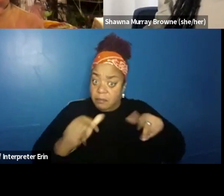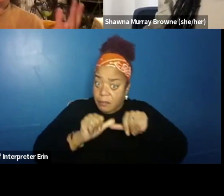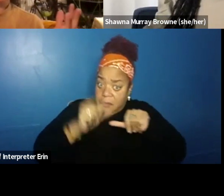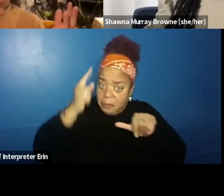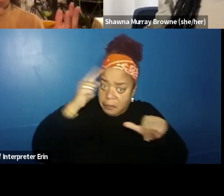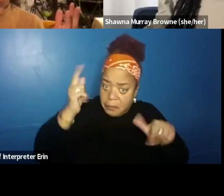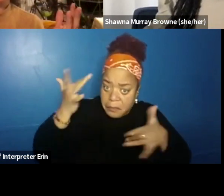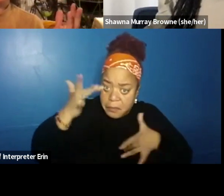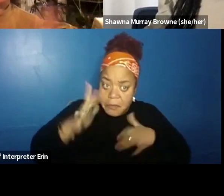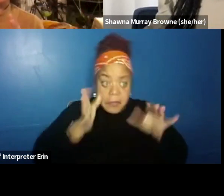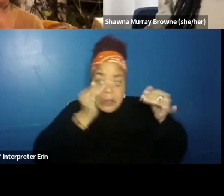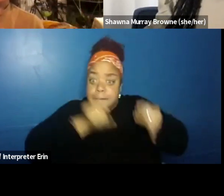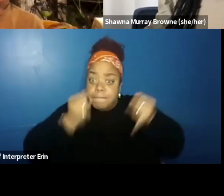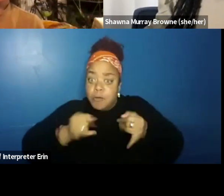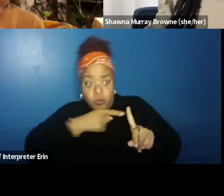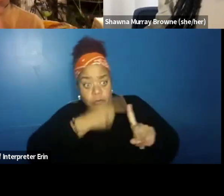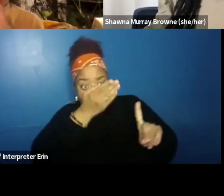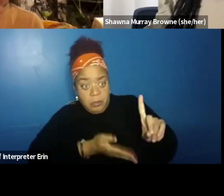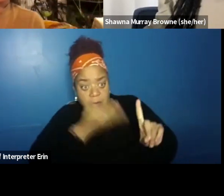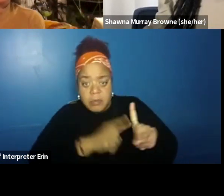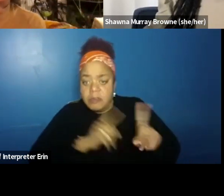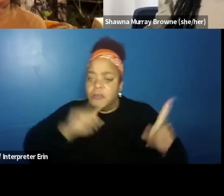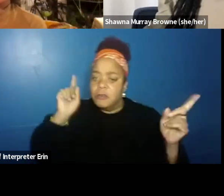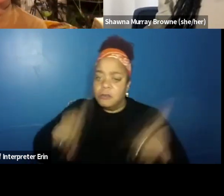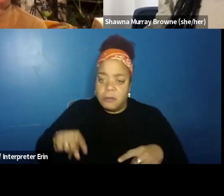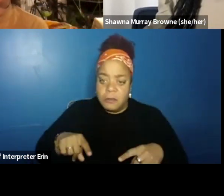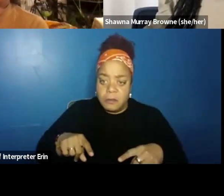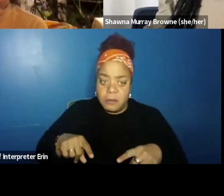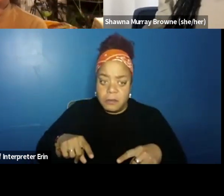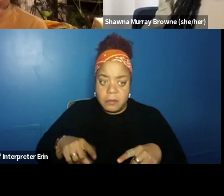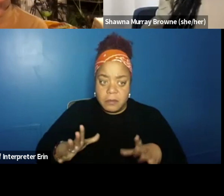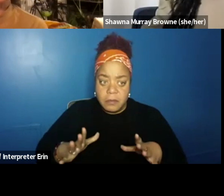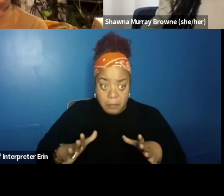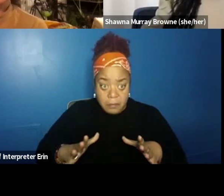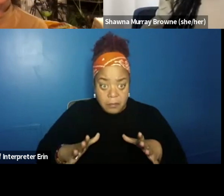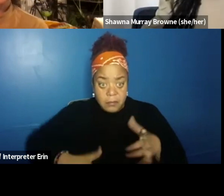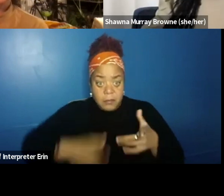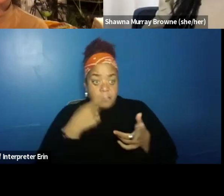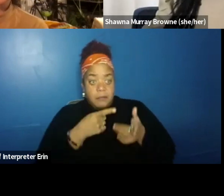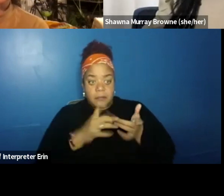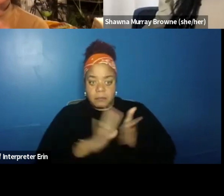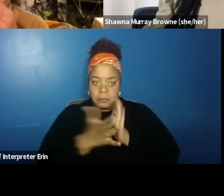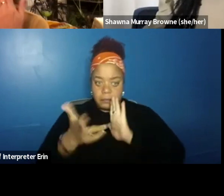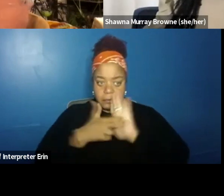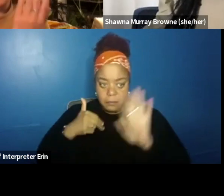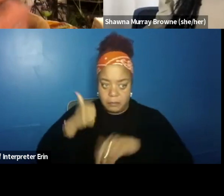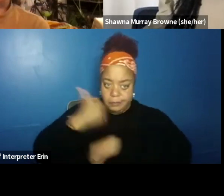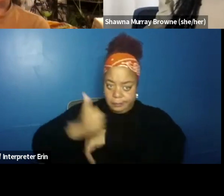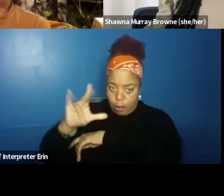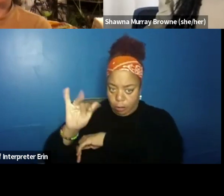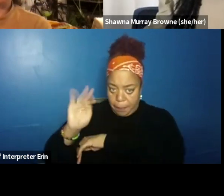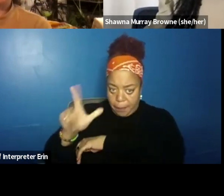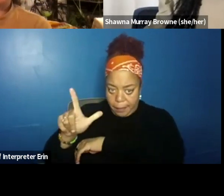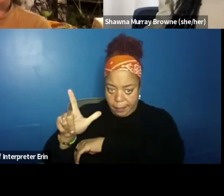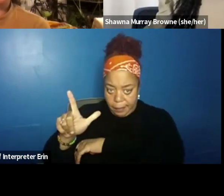to not having livable conditions, becomes both criminalized and pathologized at the same time, right?